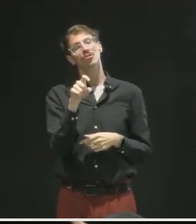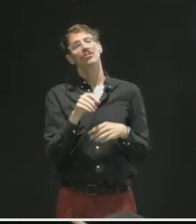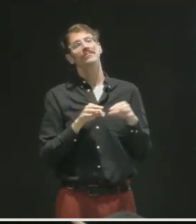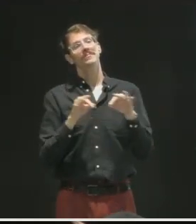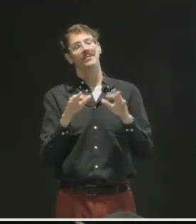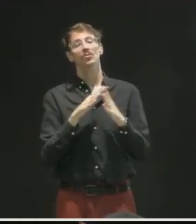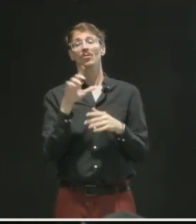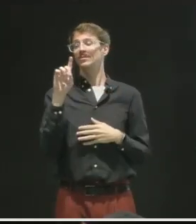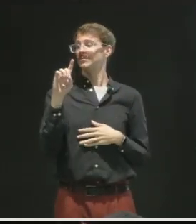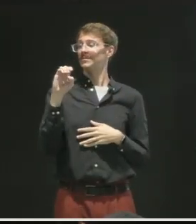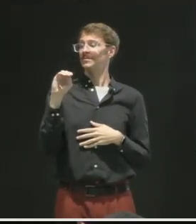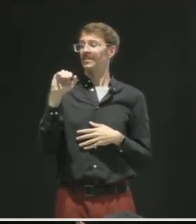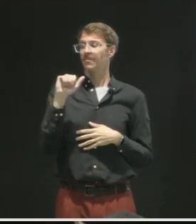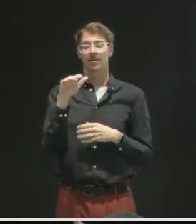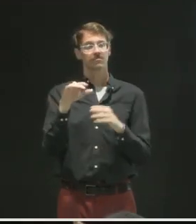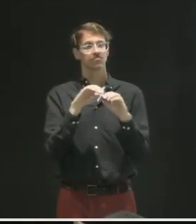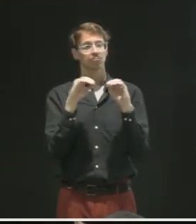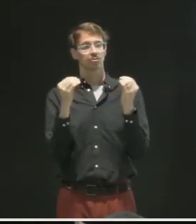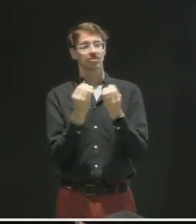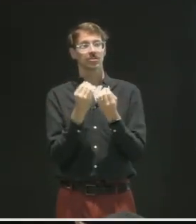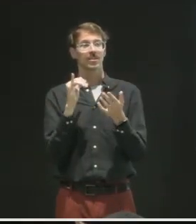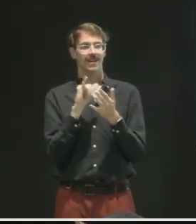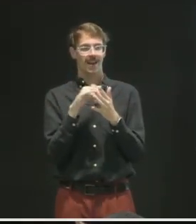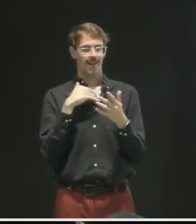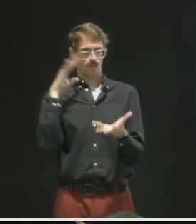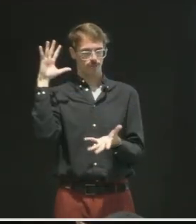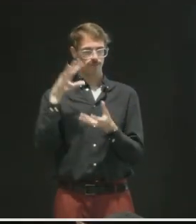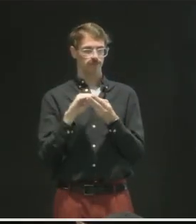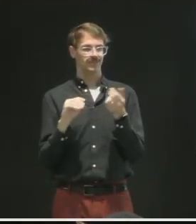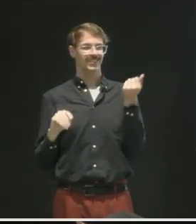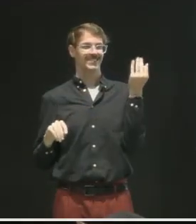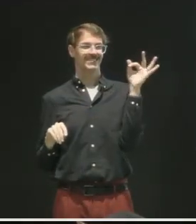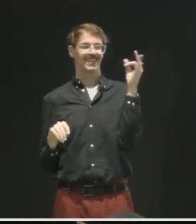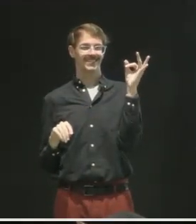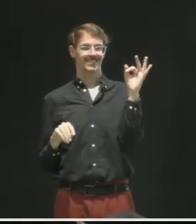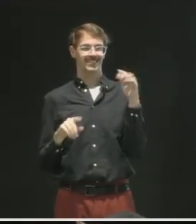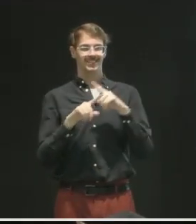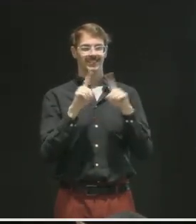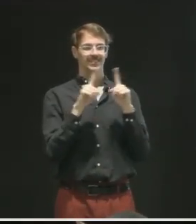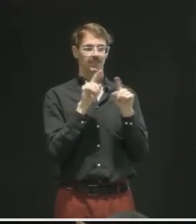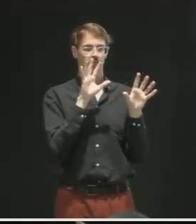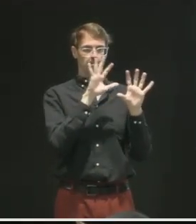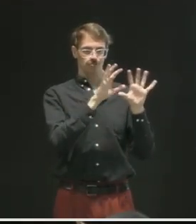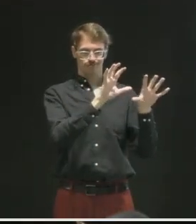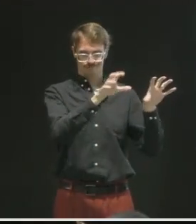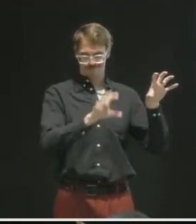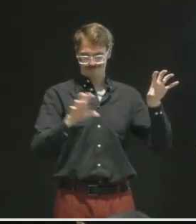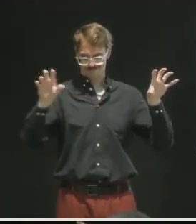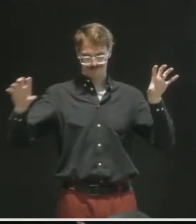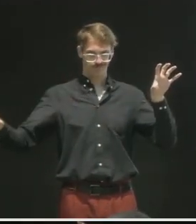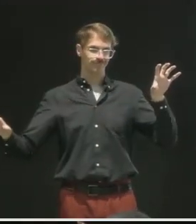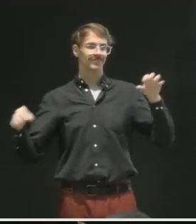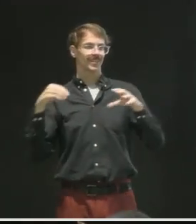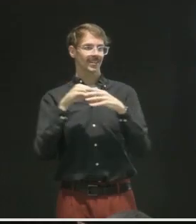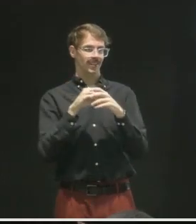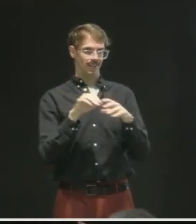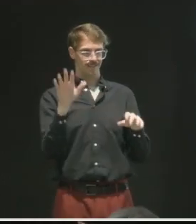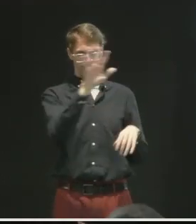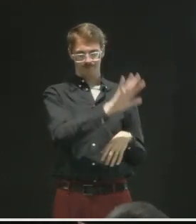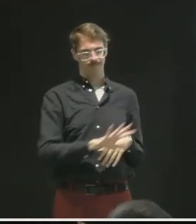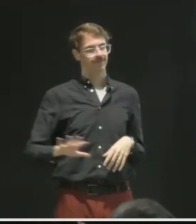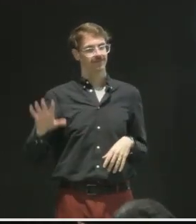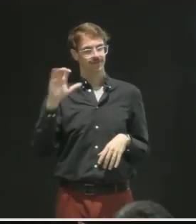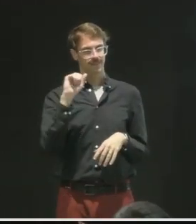is an organization that comprises 19 participating states. They're sovereign states in the Caribbean. And I